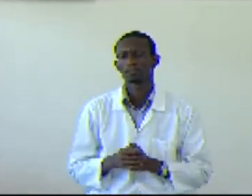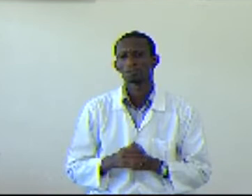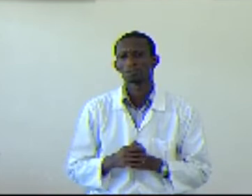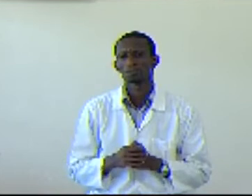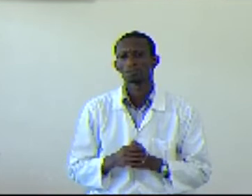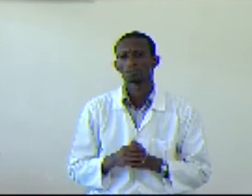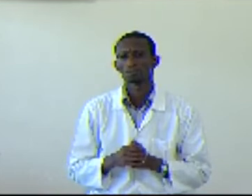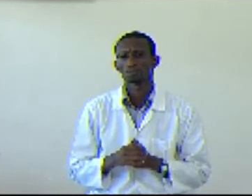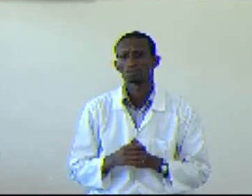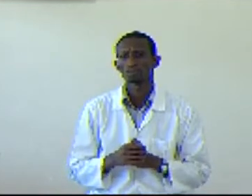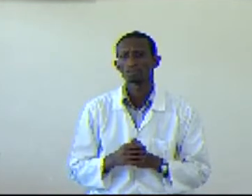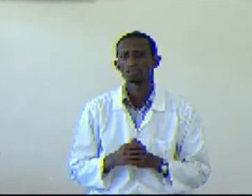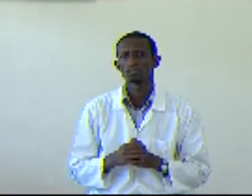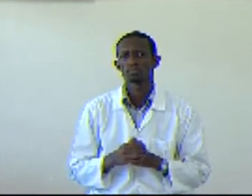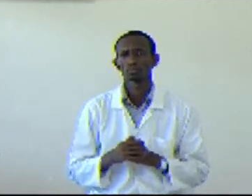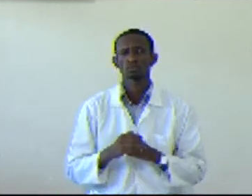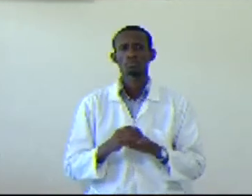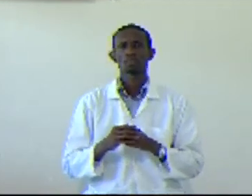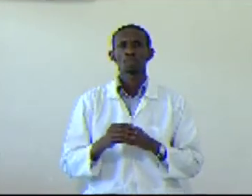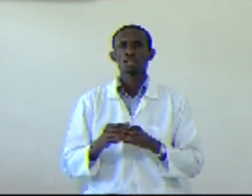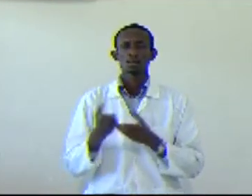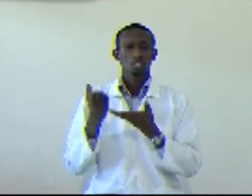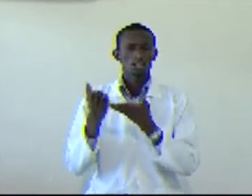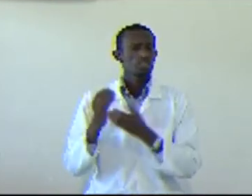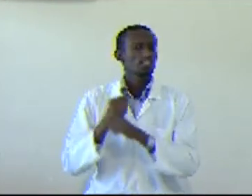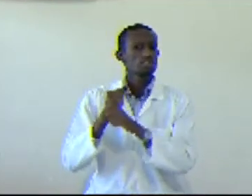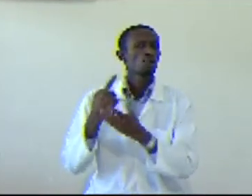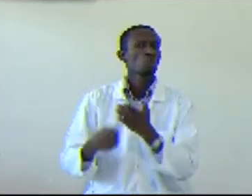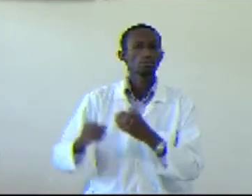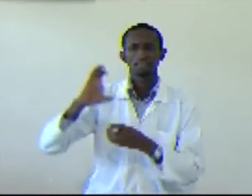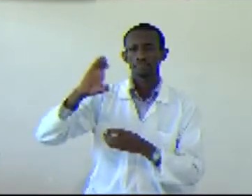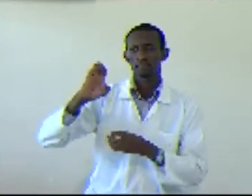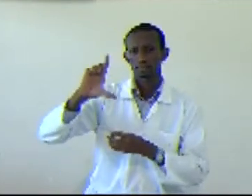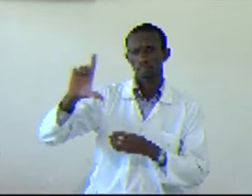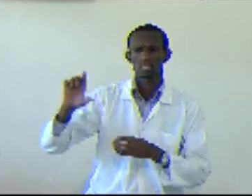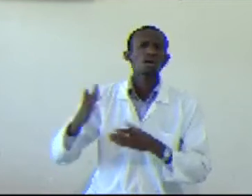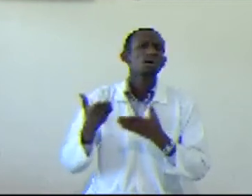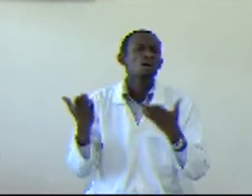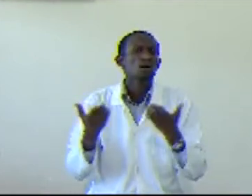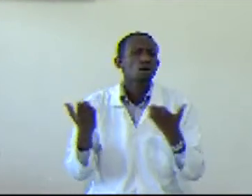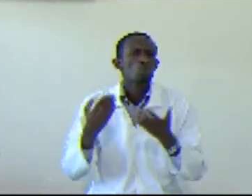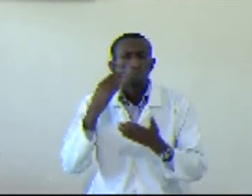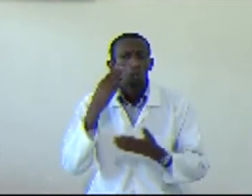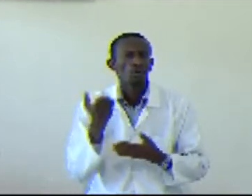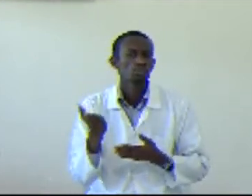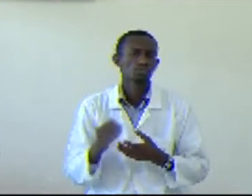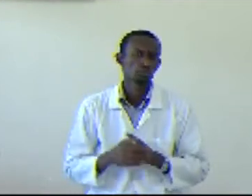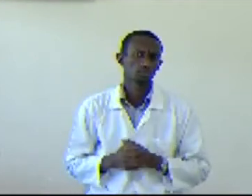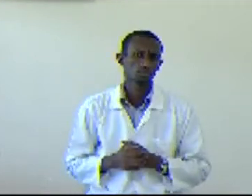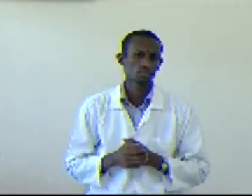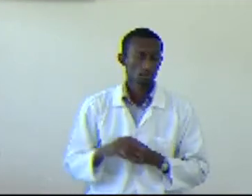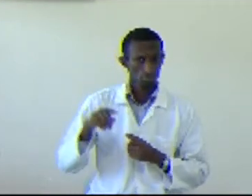of a cell. So how can we find this one? First of all,